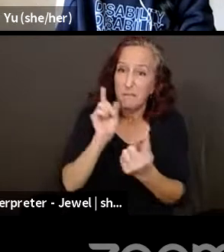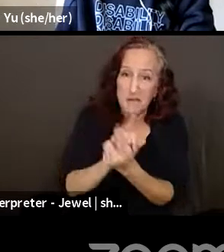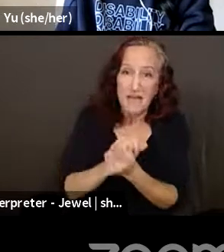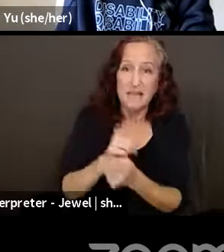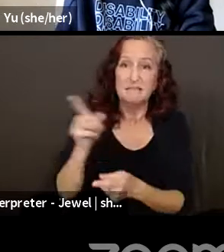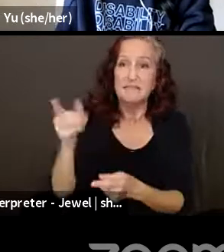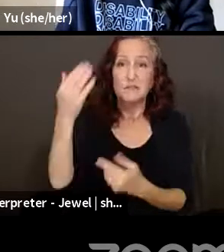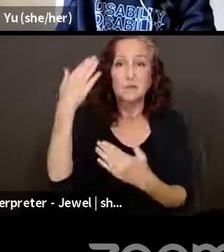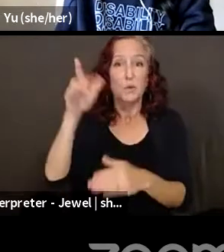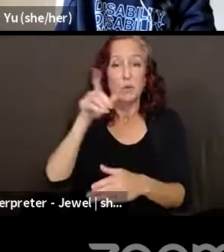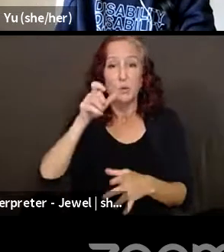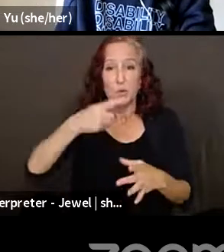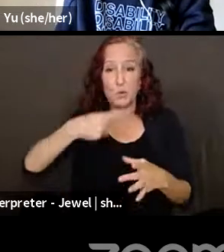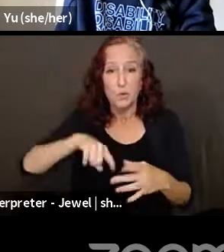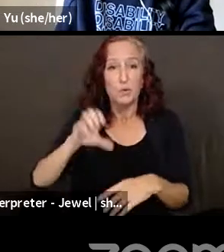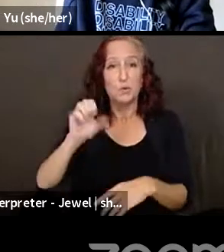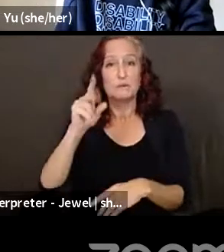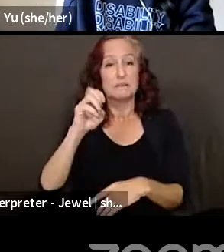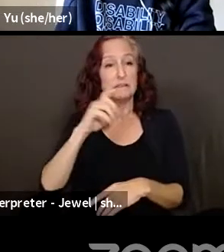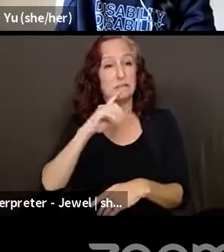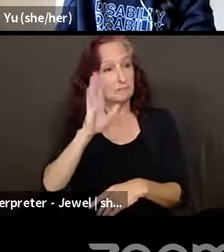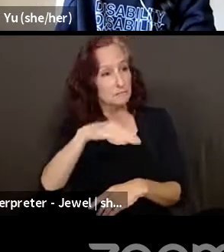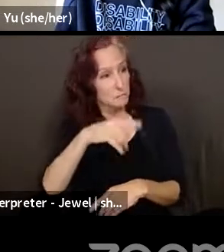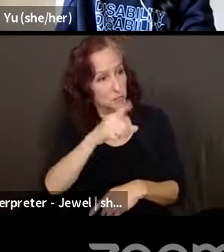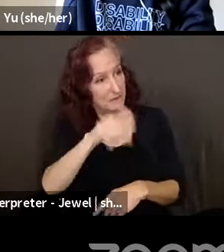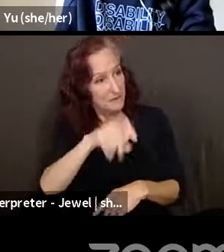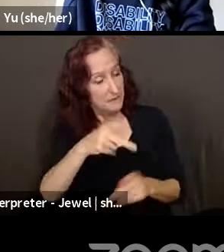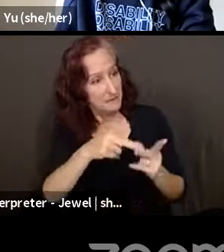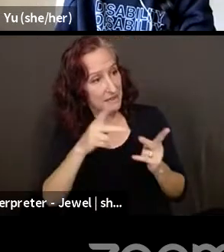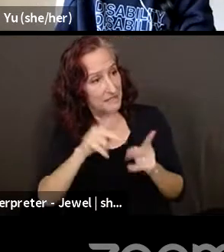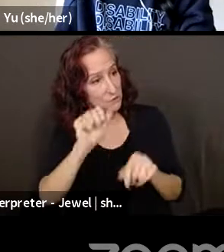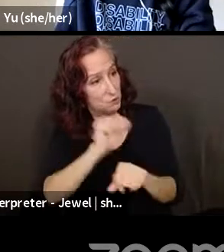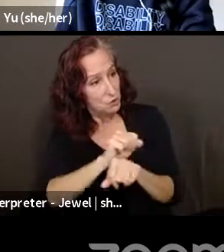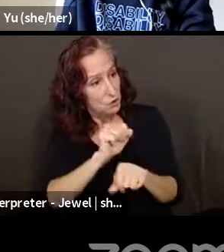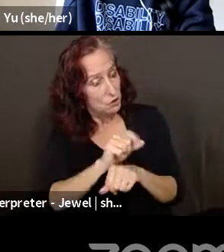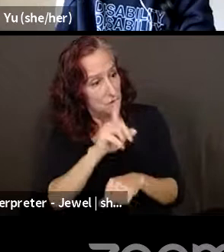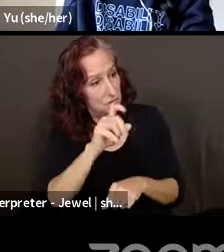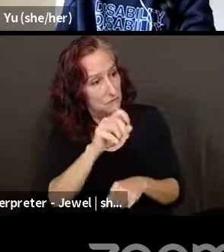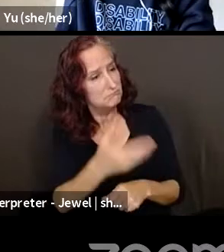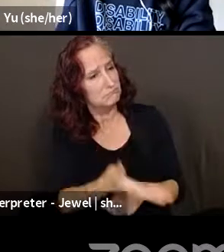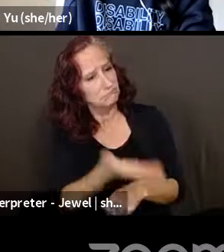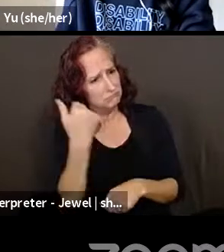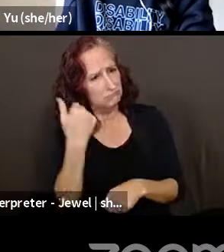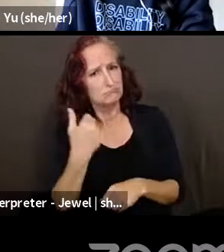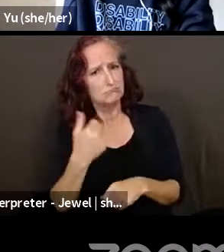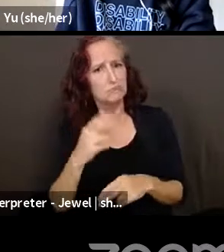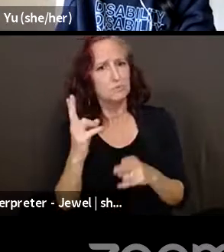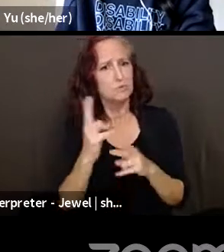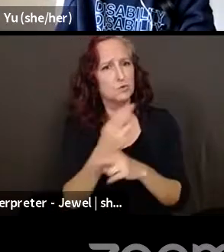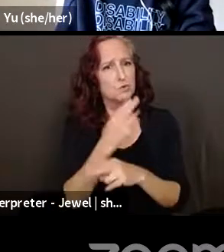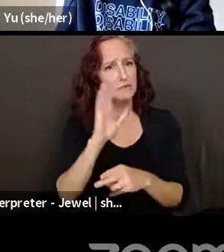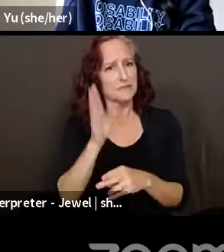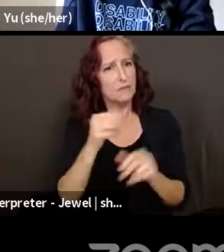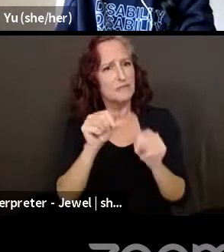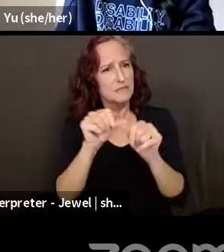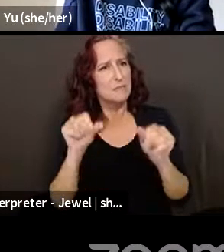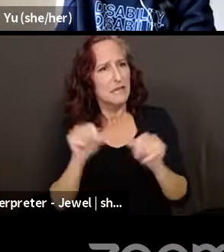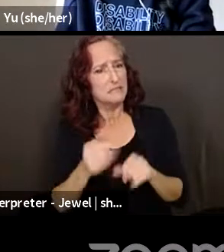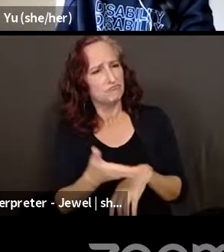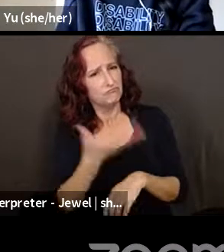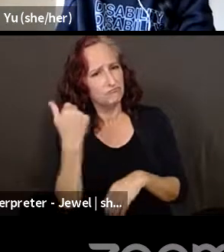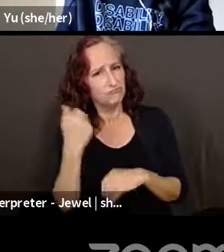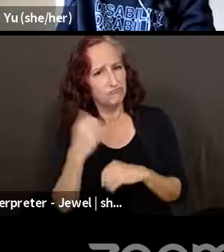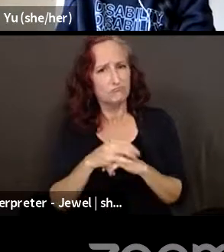got to know Steve well. And he was like, "Y'all need a place to come work for your founders. Come use our space where we at." And